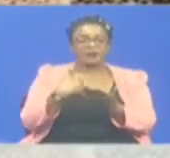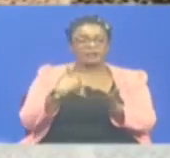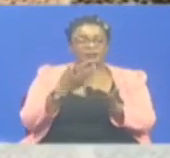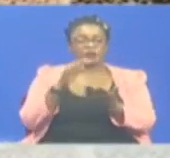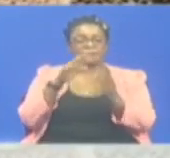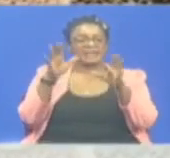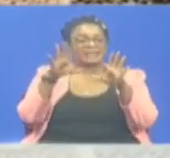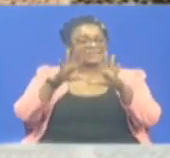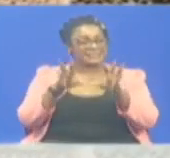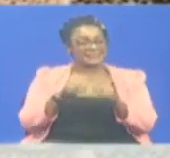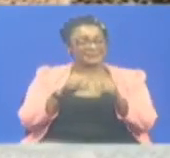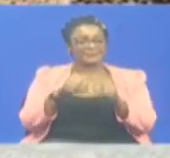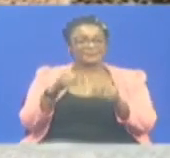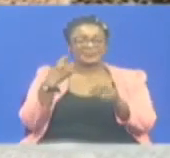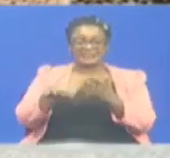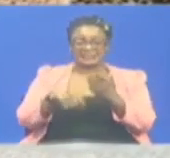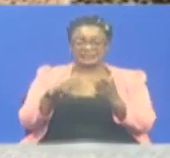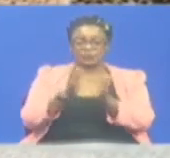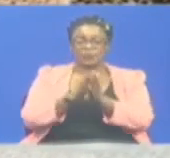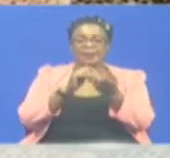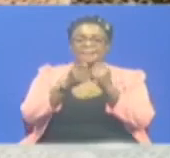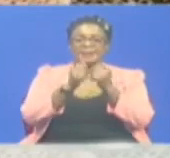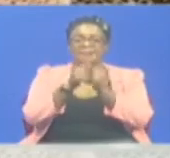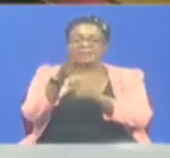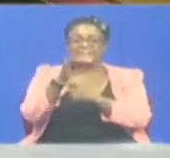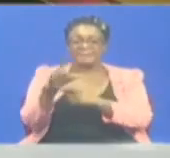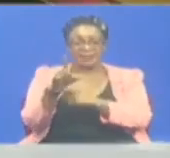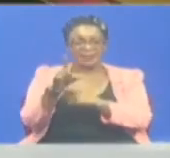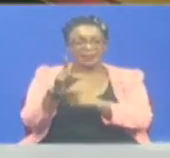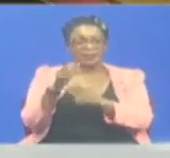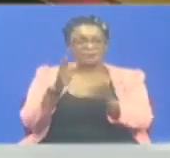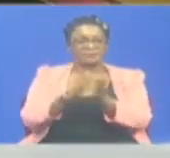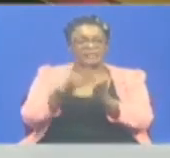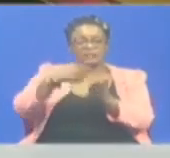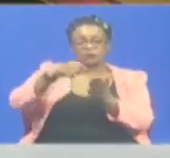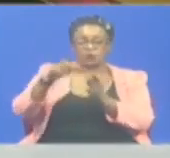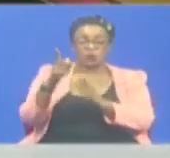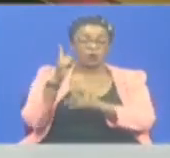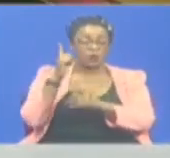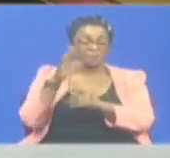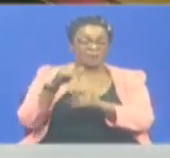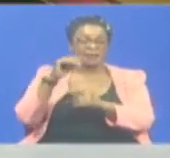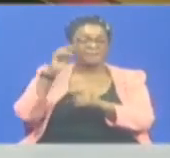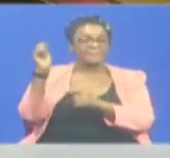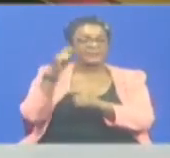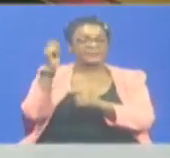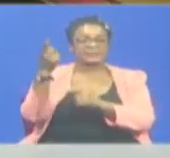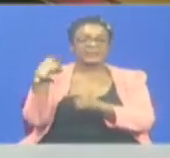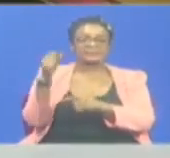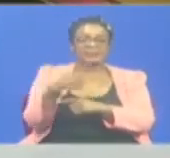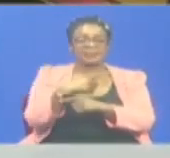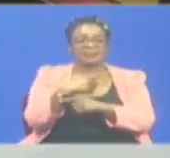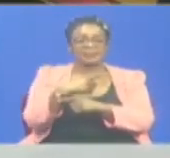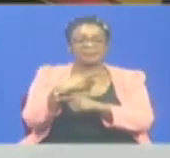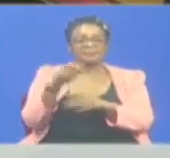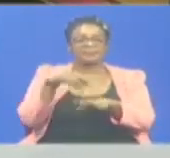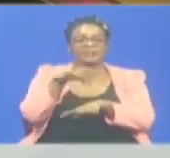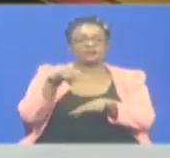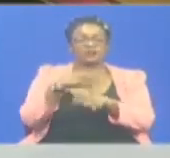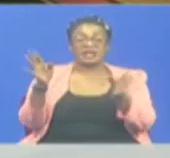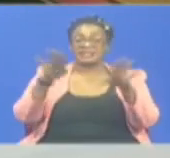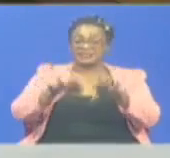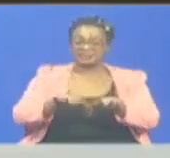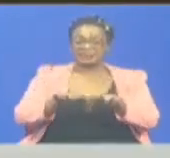comprehensive tax laws amendment bill signed into law by President Uhuru Kenyatta last month. In the National Assembly's